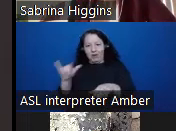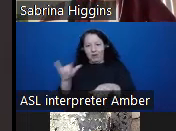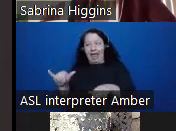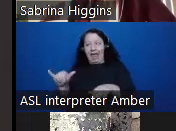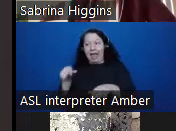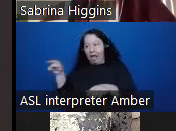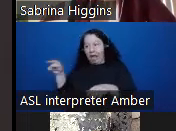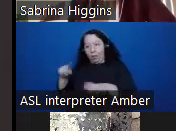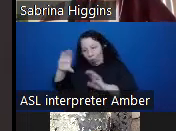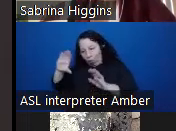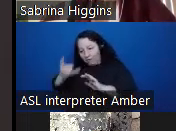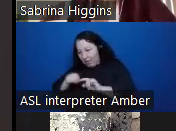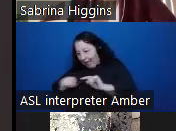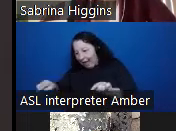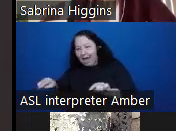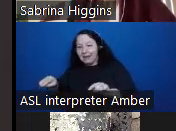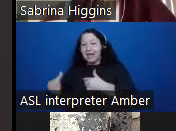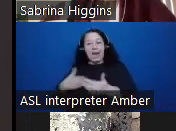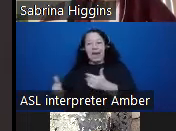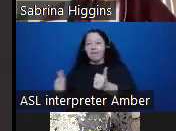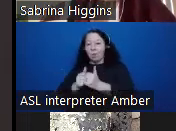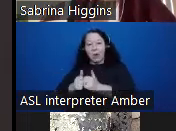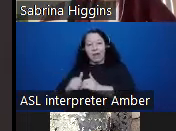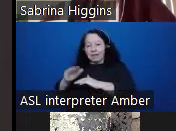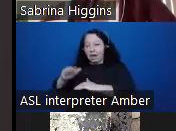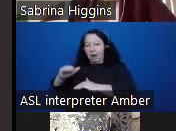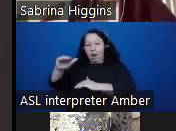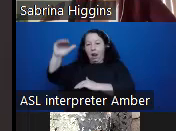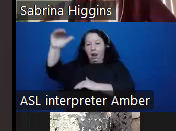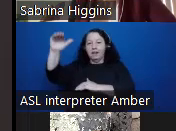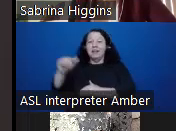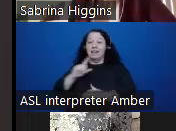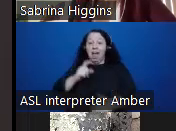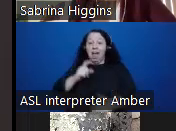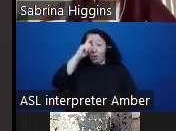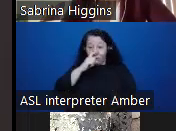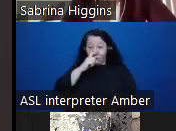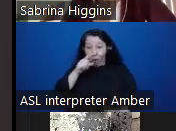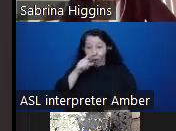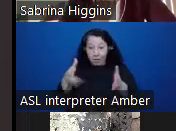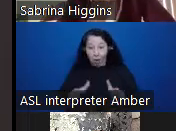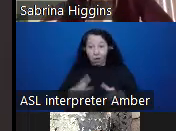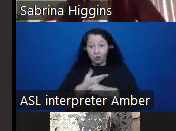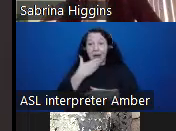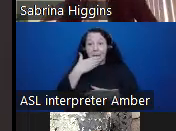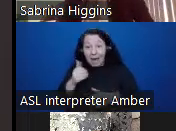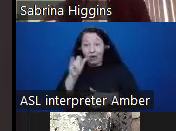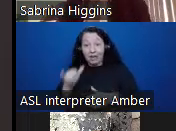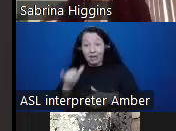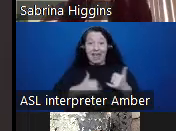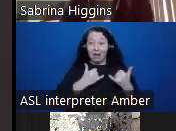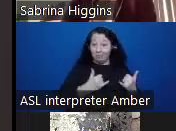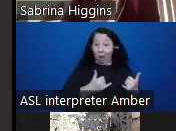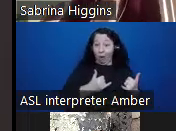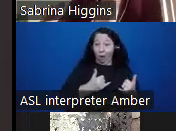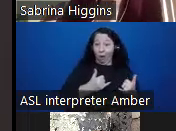different types of clay. So the Roman potters were actually using better quality clays than they are currently in the modern production site.